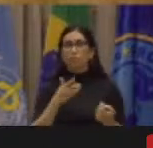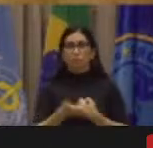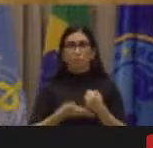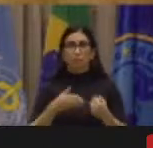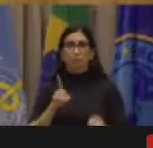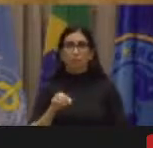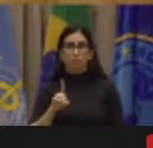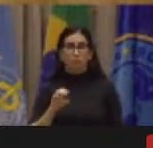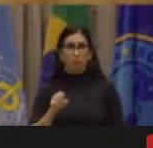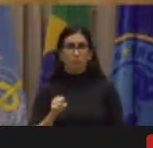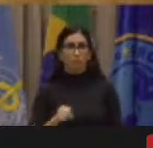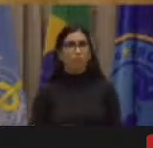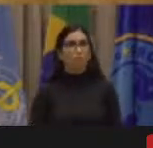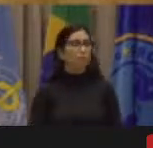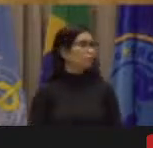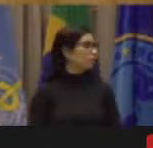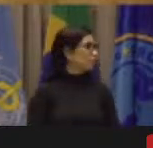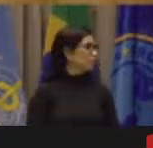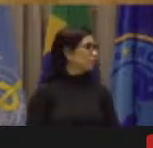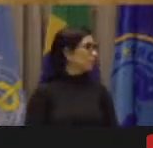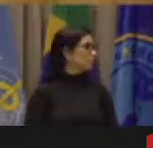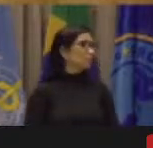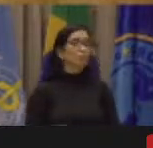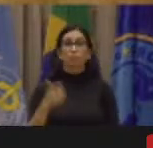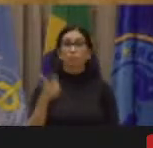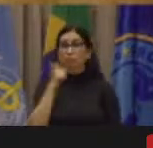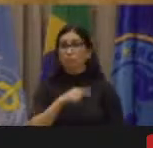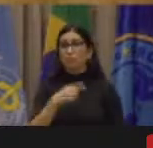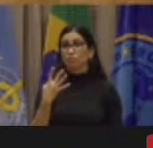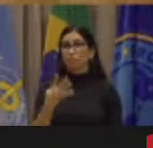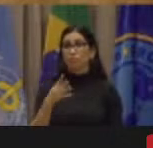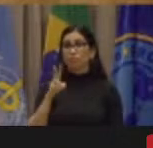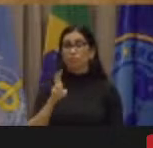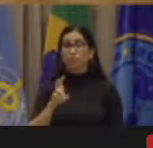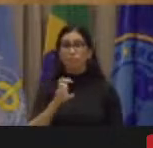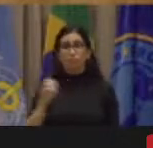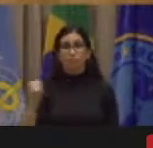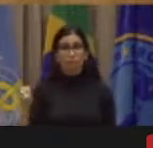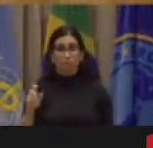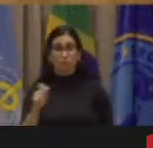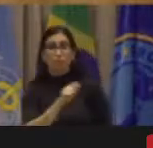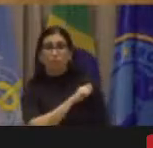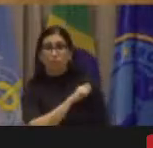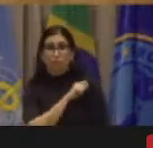have their own database. And for example, we get